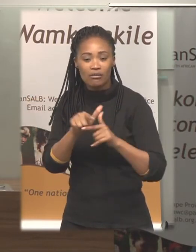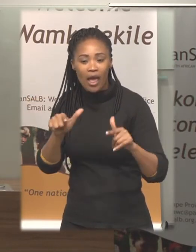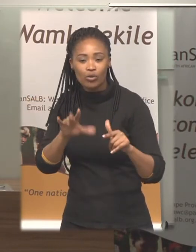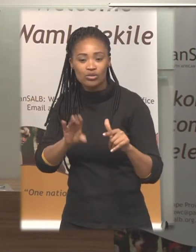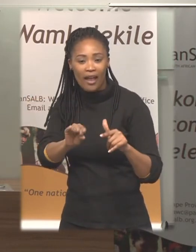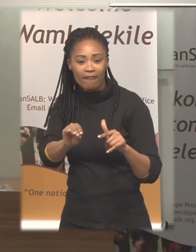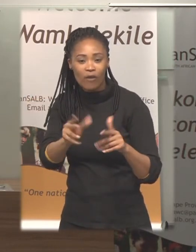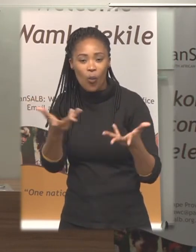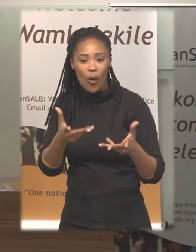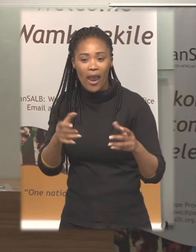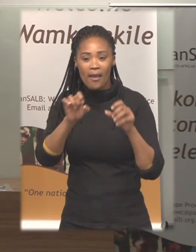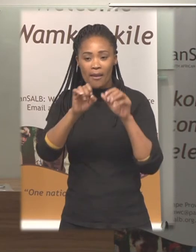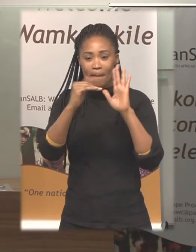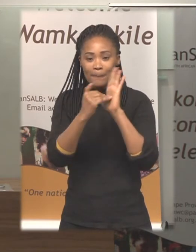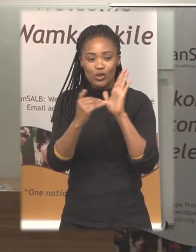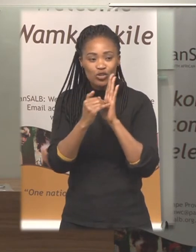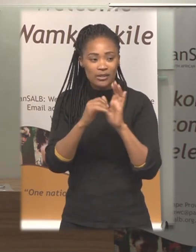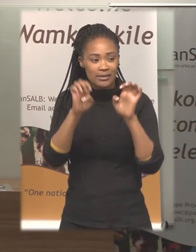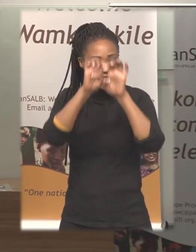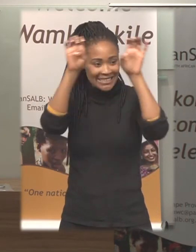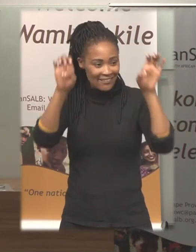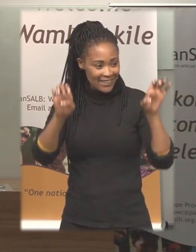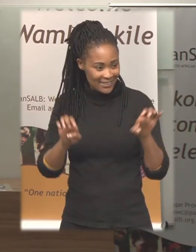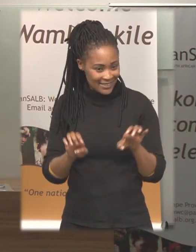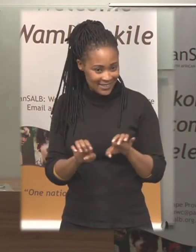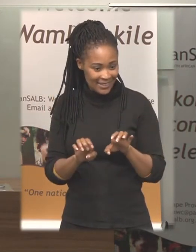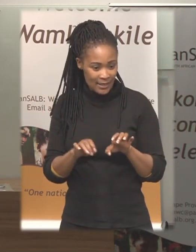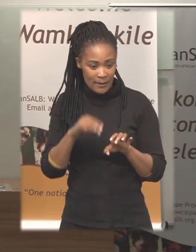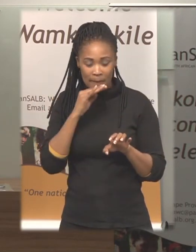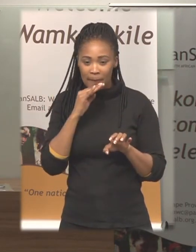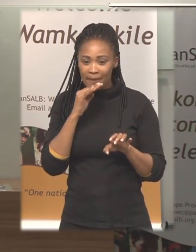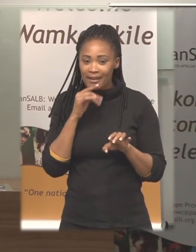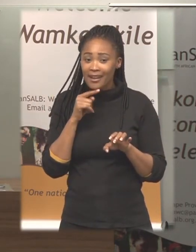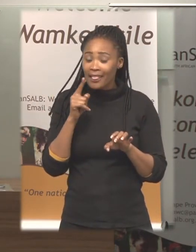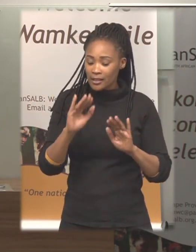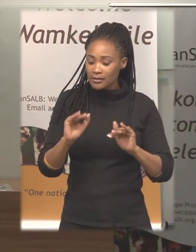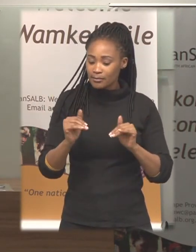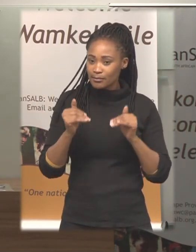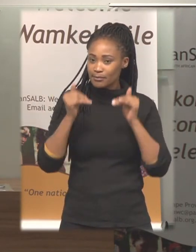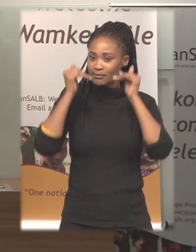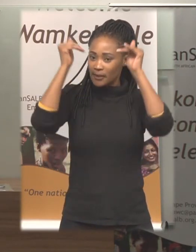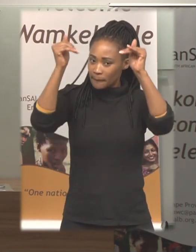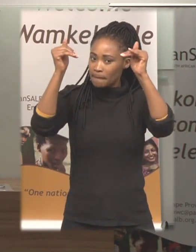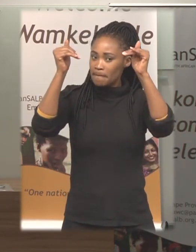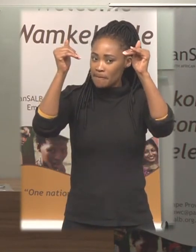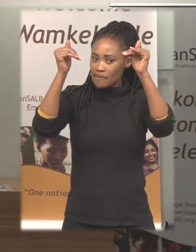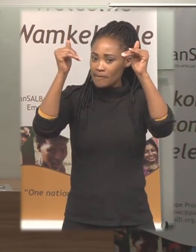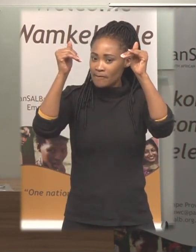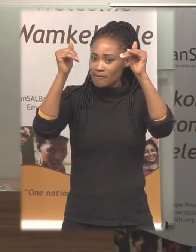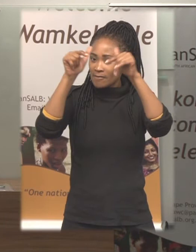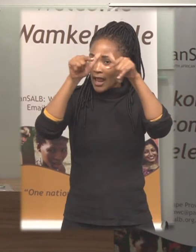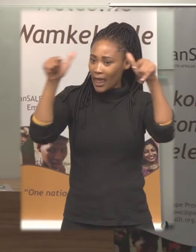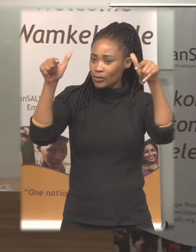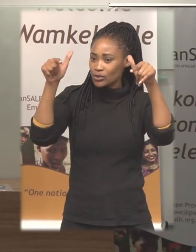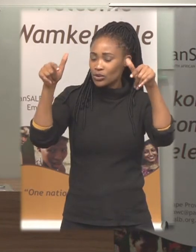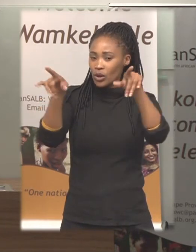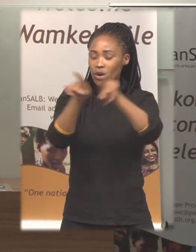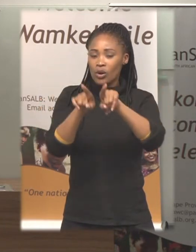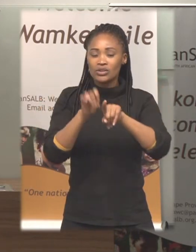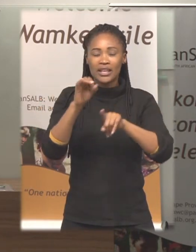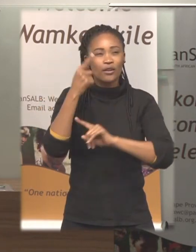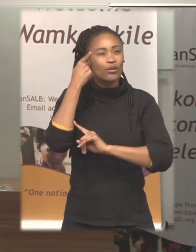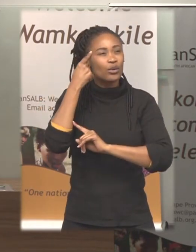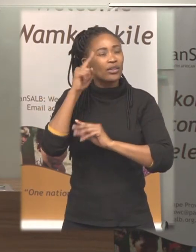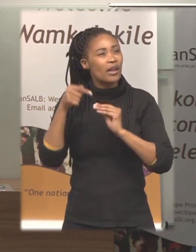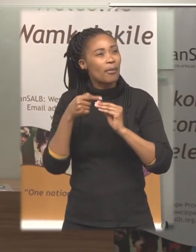matric certificate, that would actually raise the status of those languages. And then, if you think